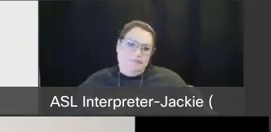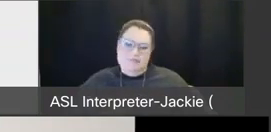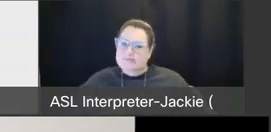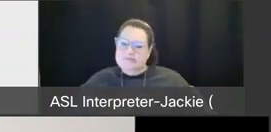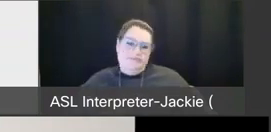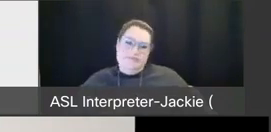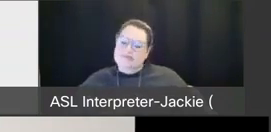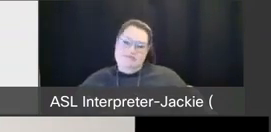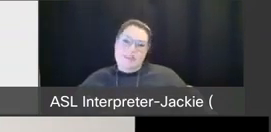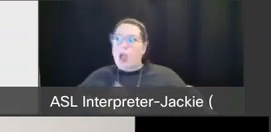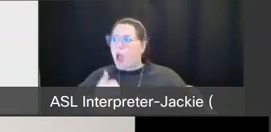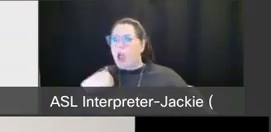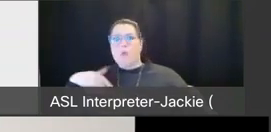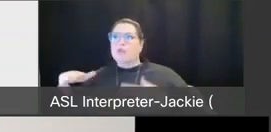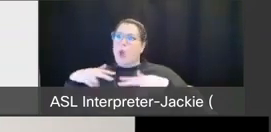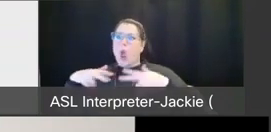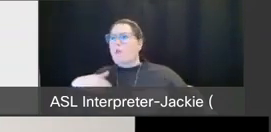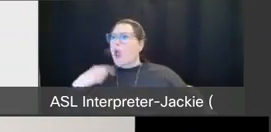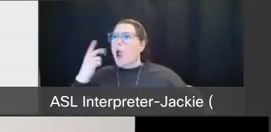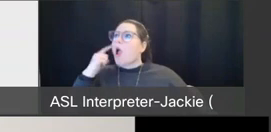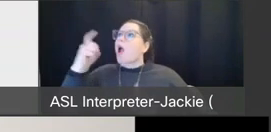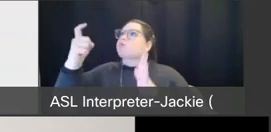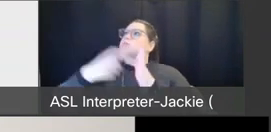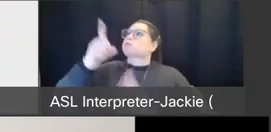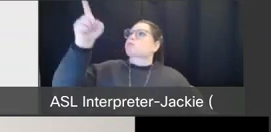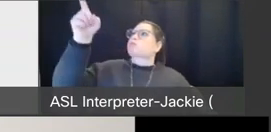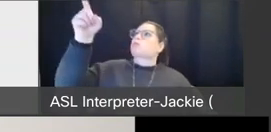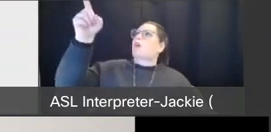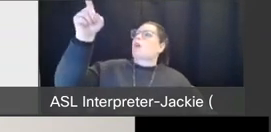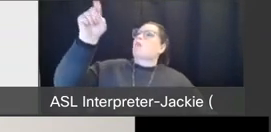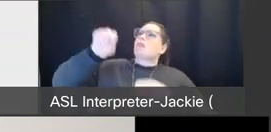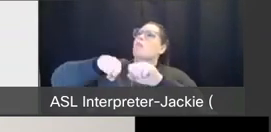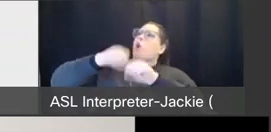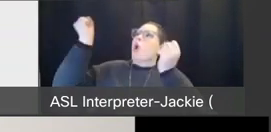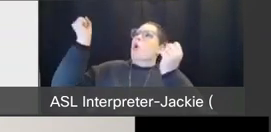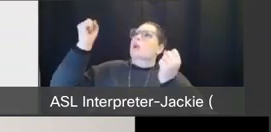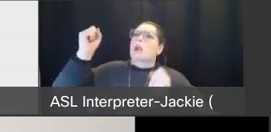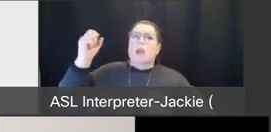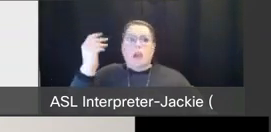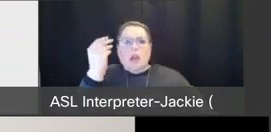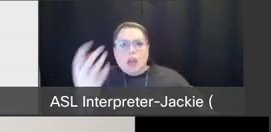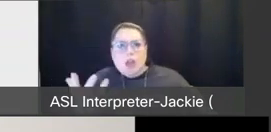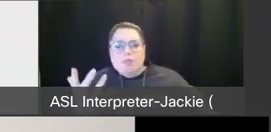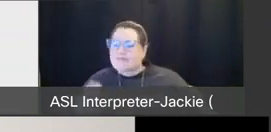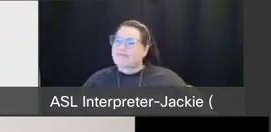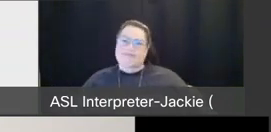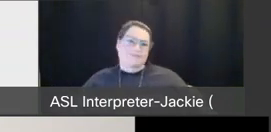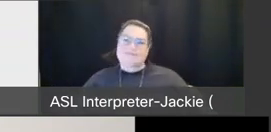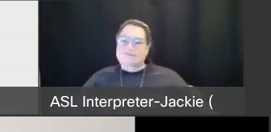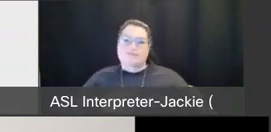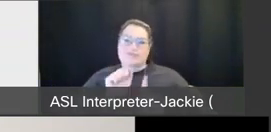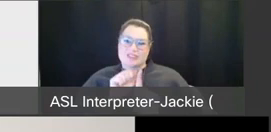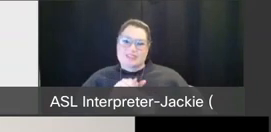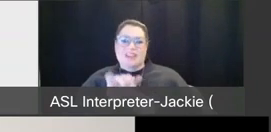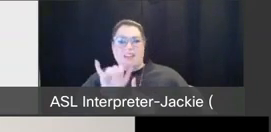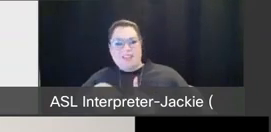are ways of getting you into a transaction that you don't really need. If you think that there really is